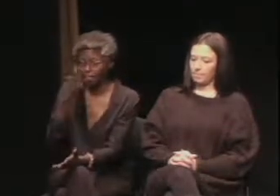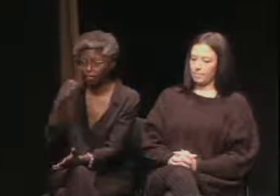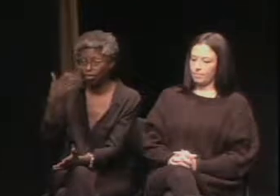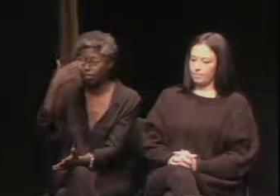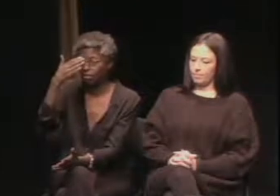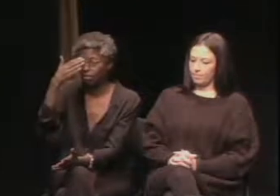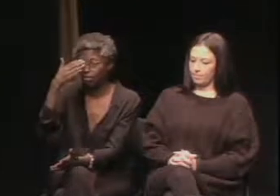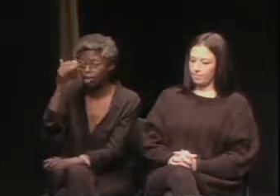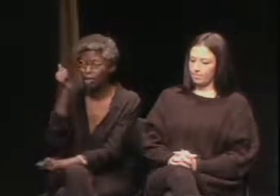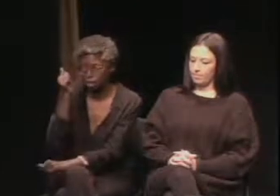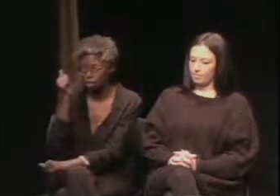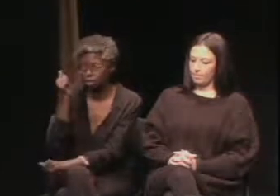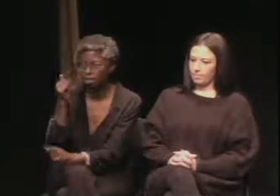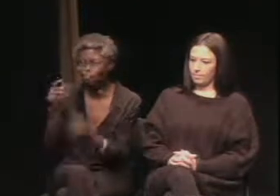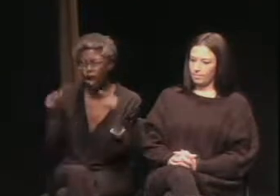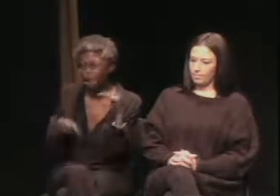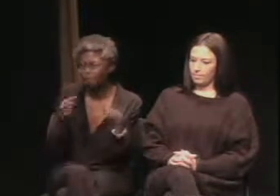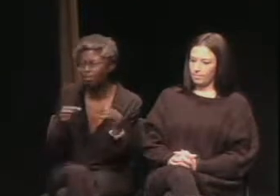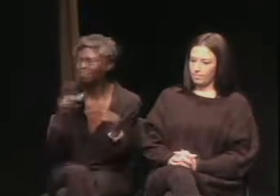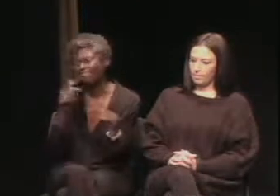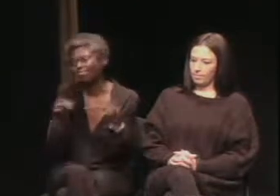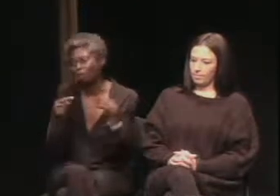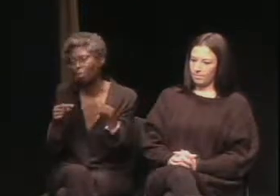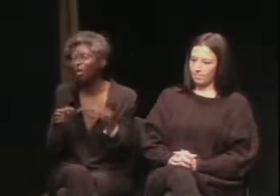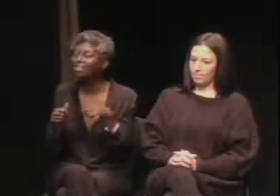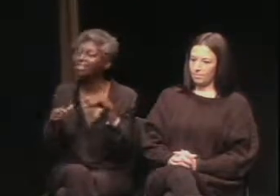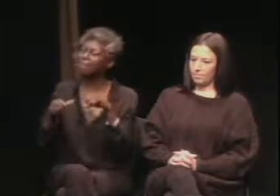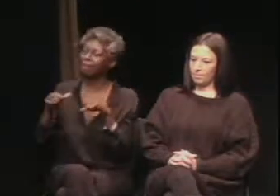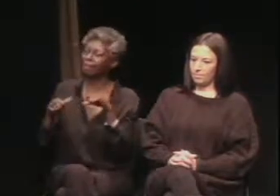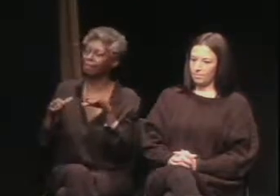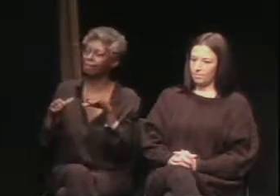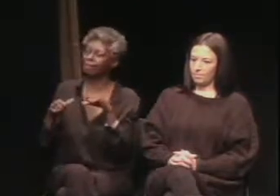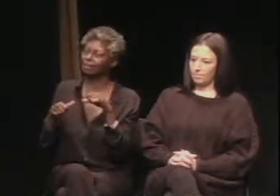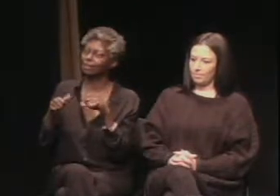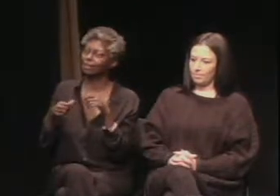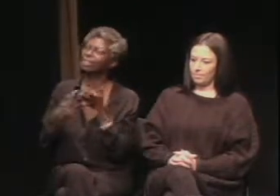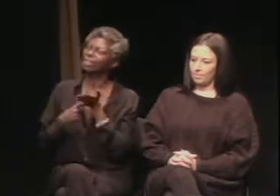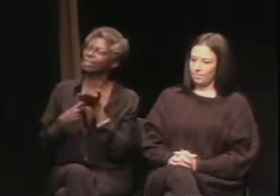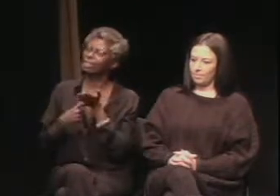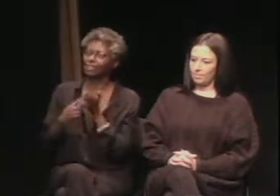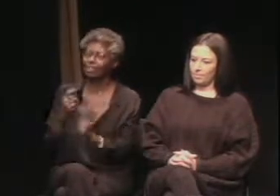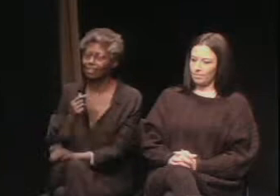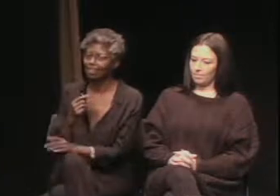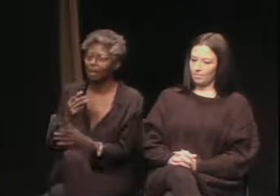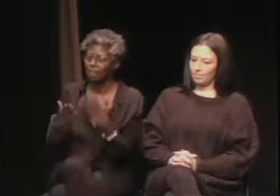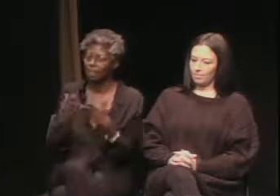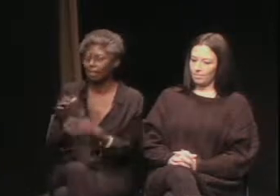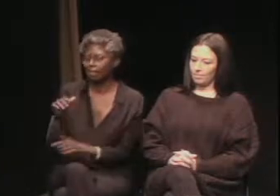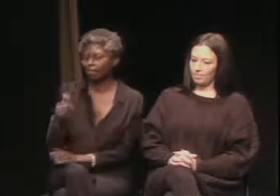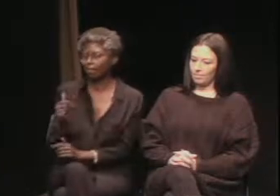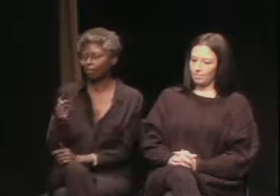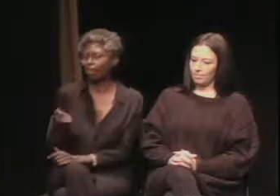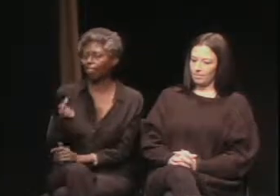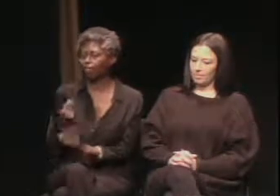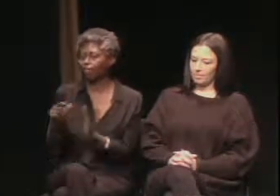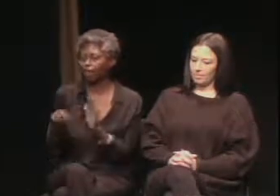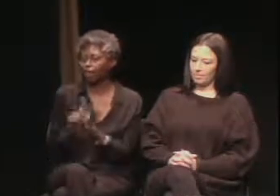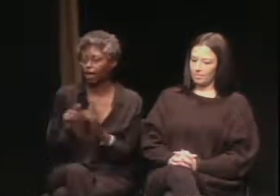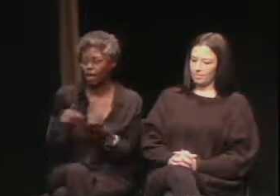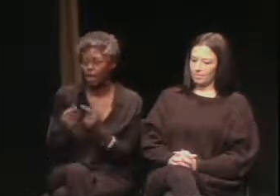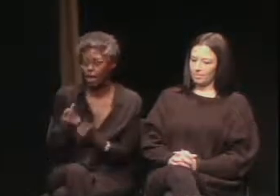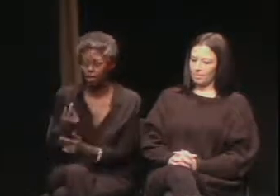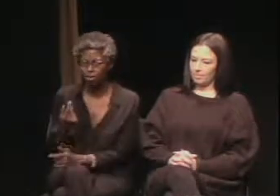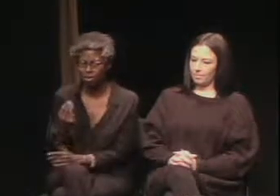an argument, not an argument, a debate in like maybe 10th or 11th grade about the canon, the